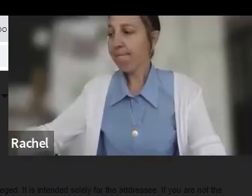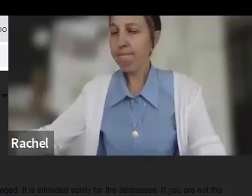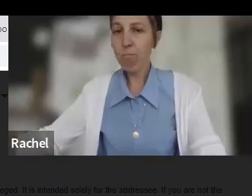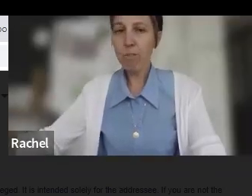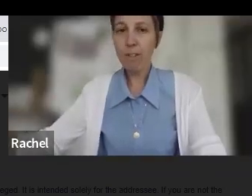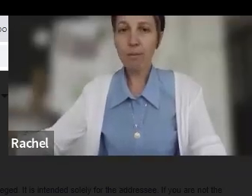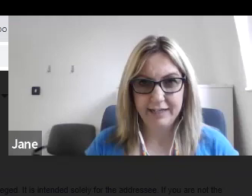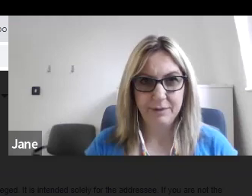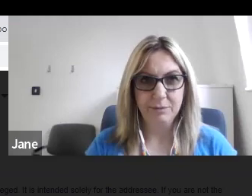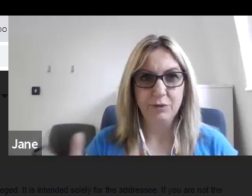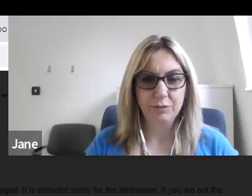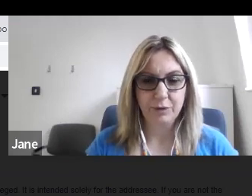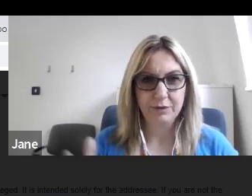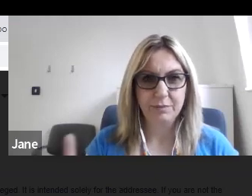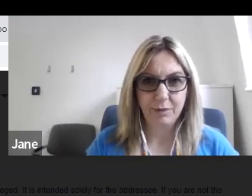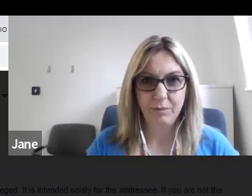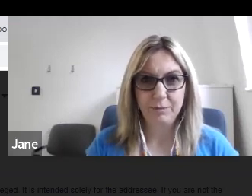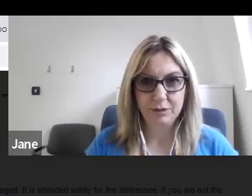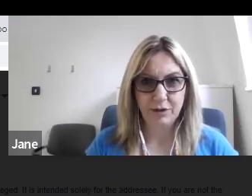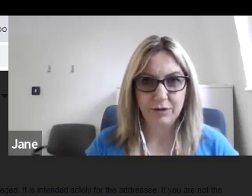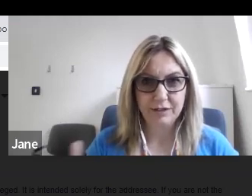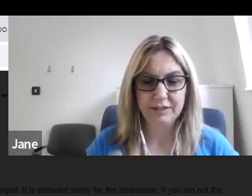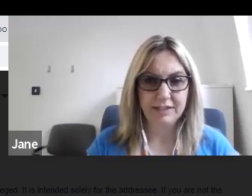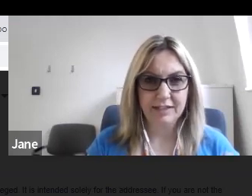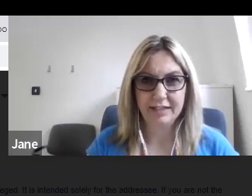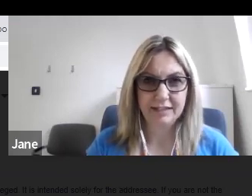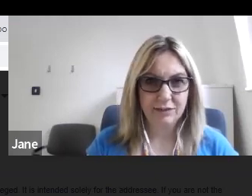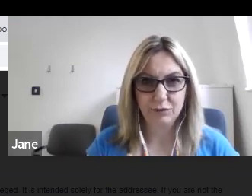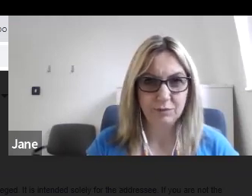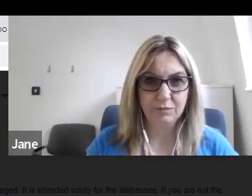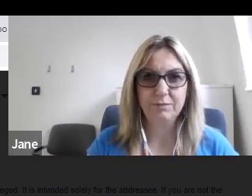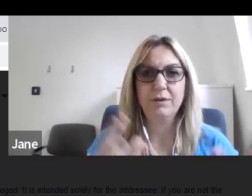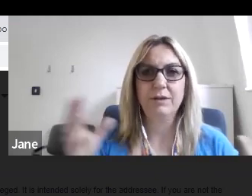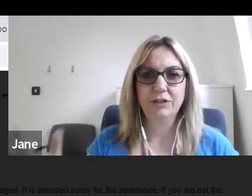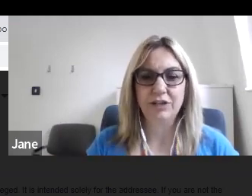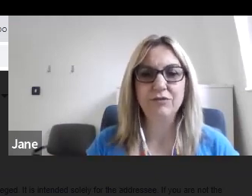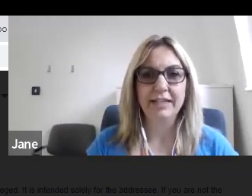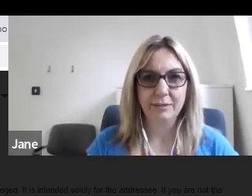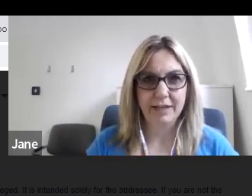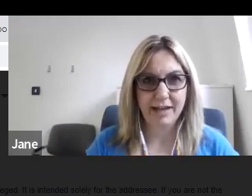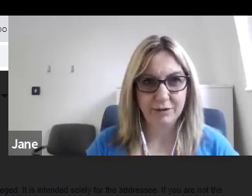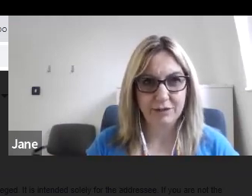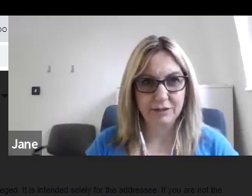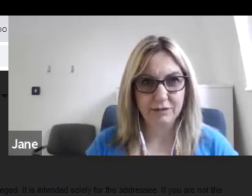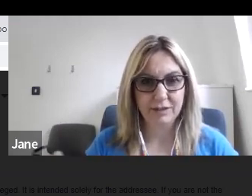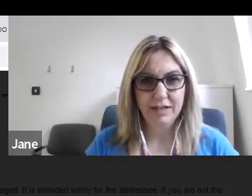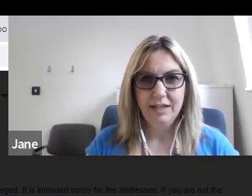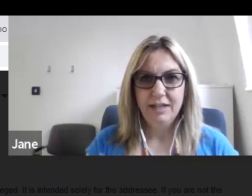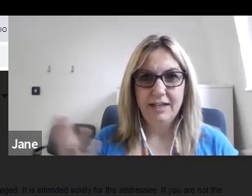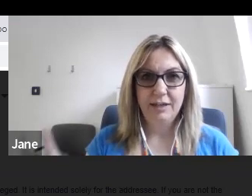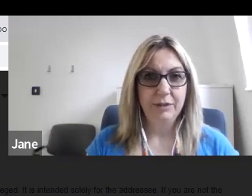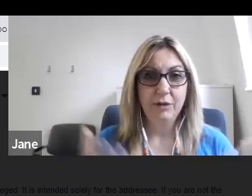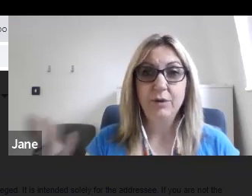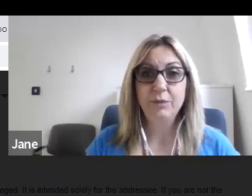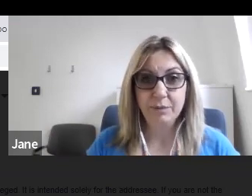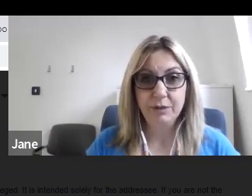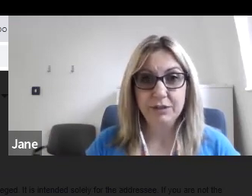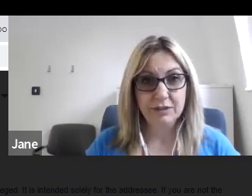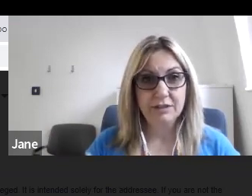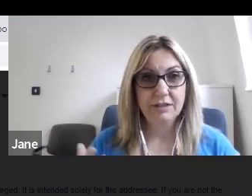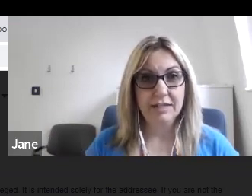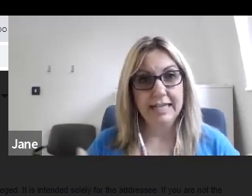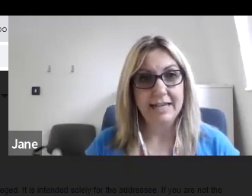and we'll formulate a bit more of what the problems are, and then talk generally about how to, what